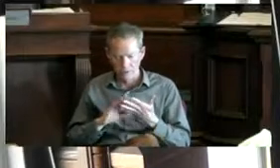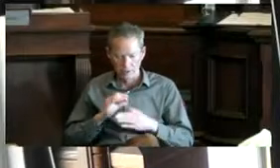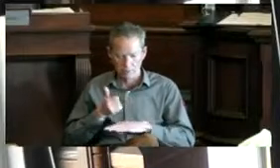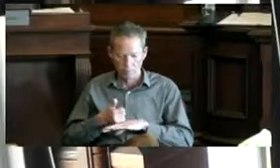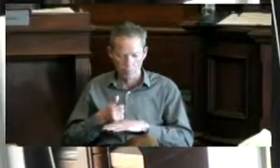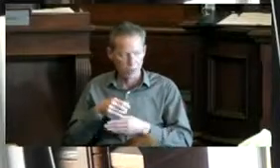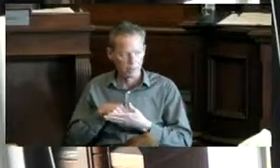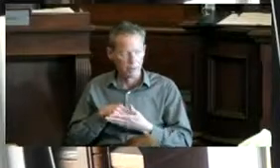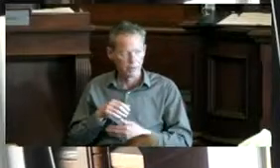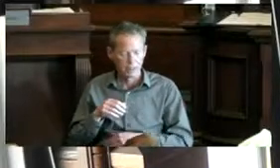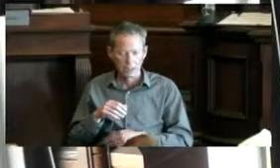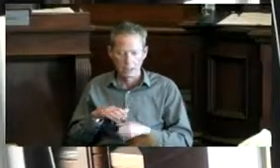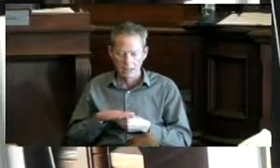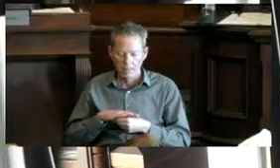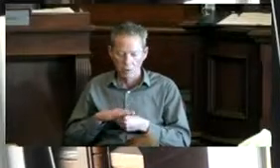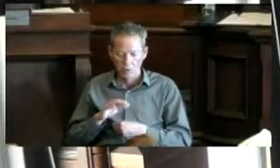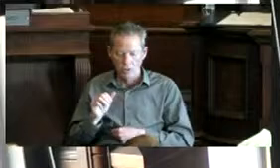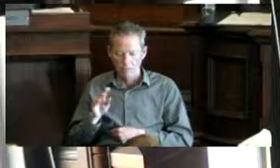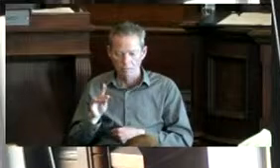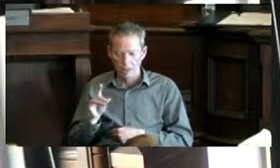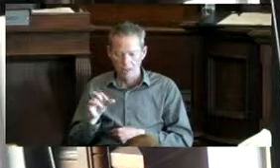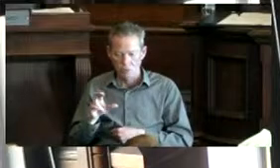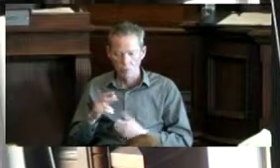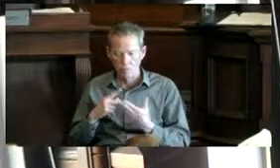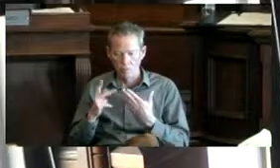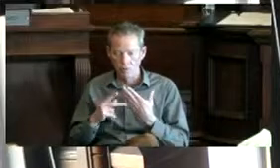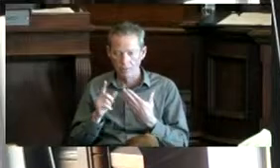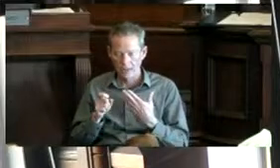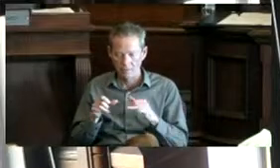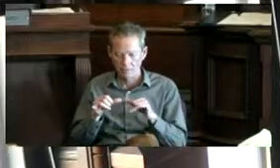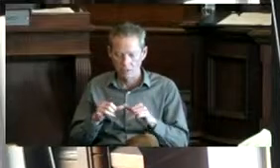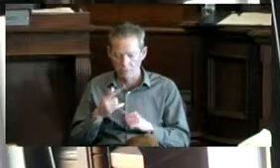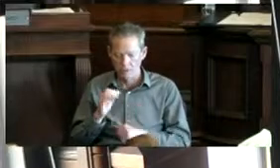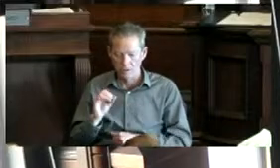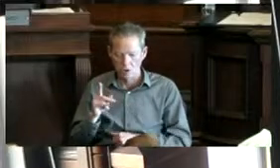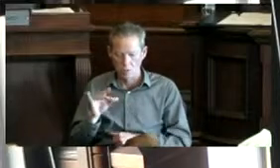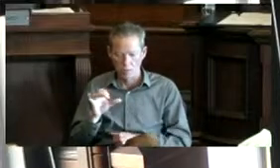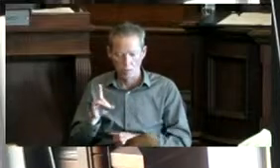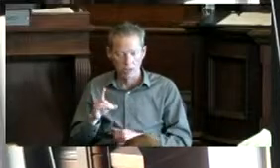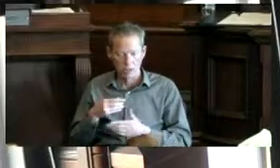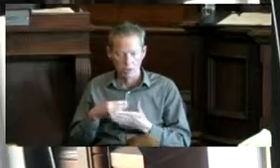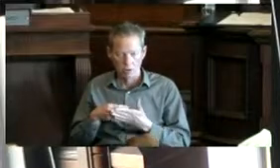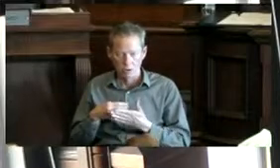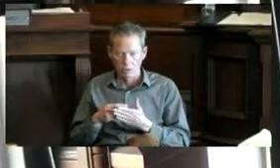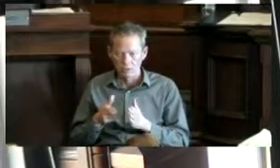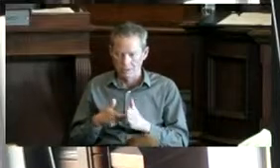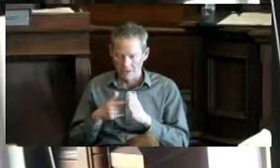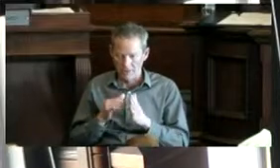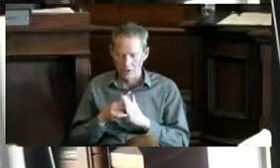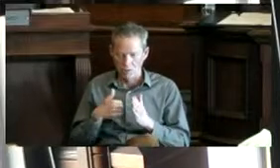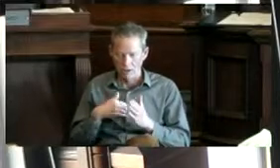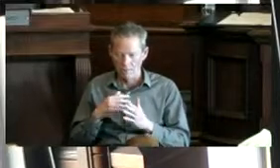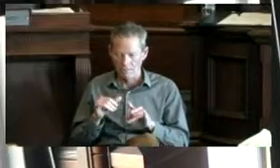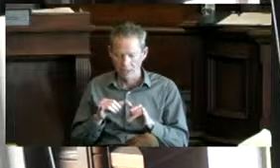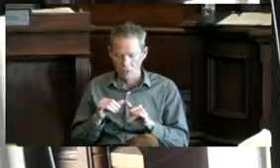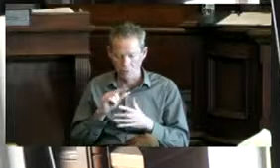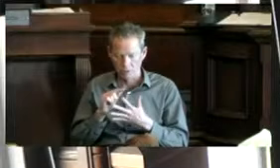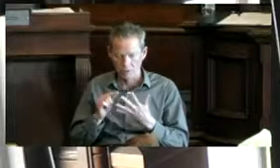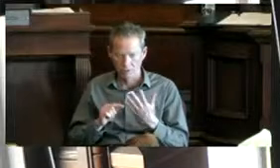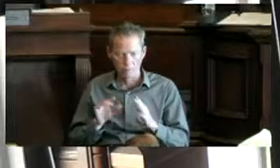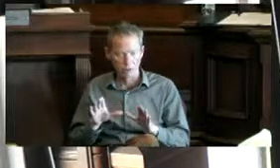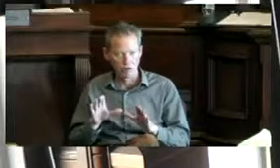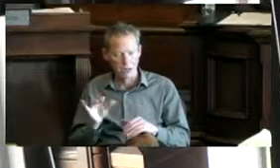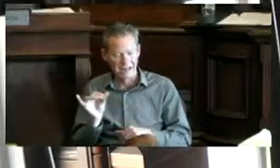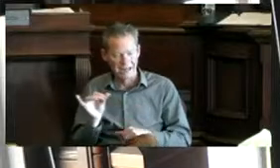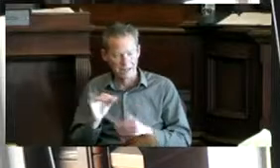in the neighborhood ambassador program, things that have to be measured, because the opioid dollars demand that you have to have those type of measurements. It would be great if, as